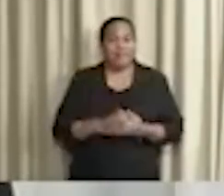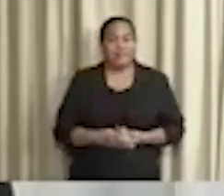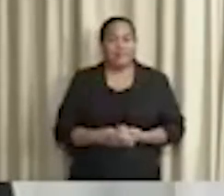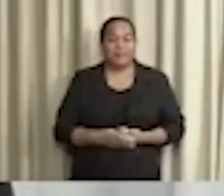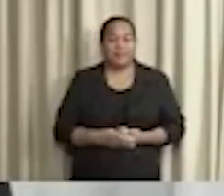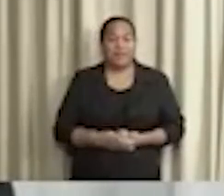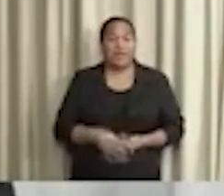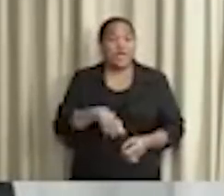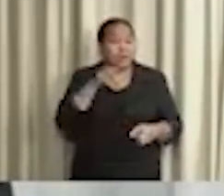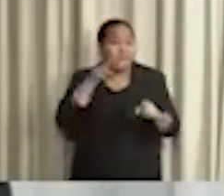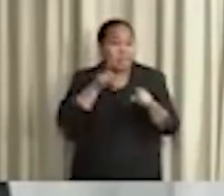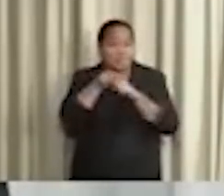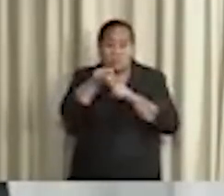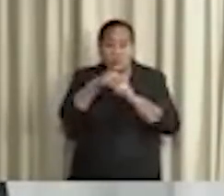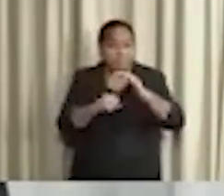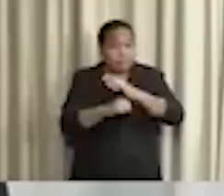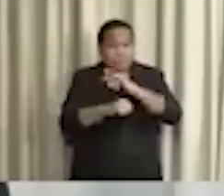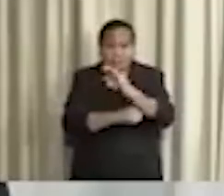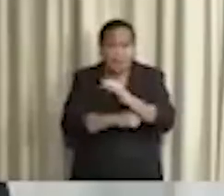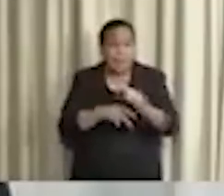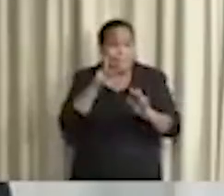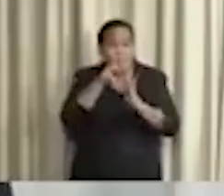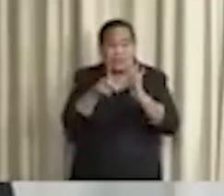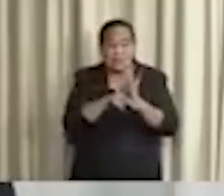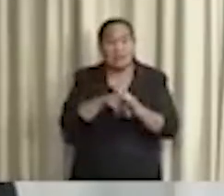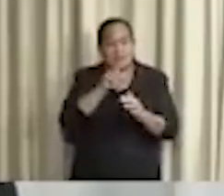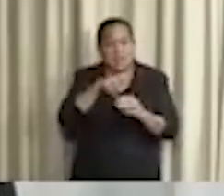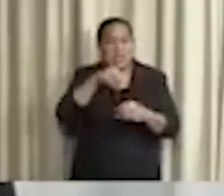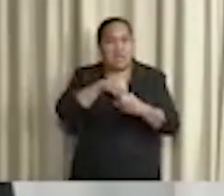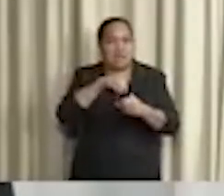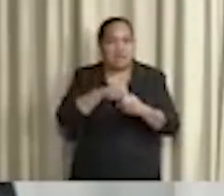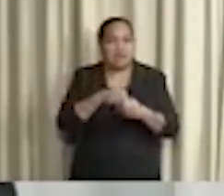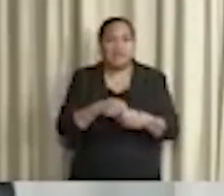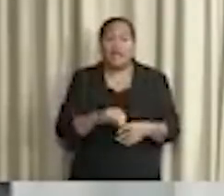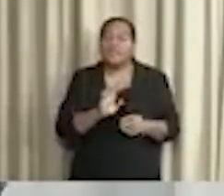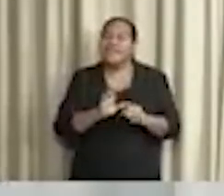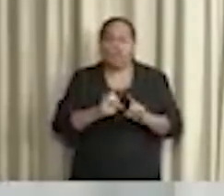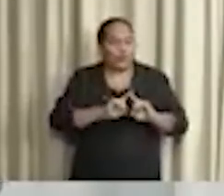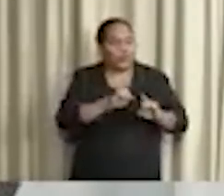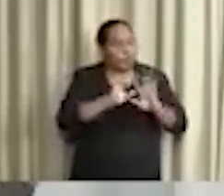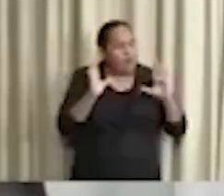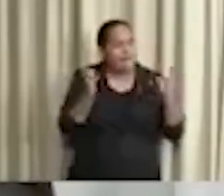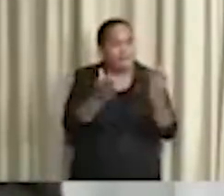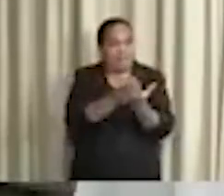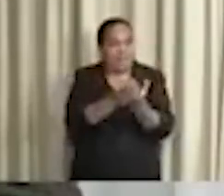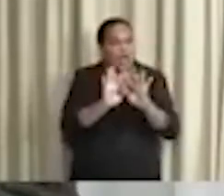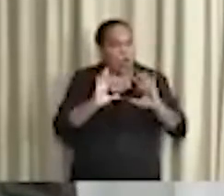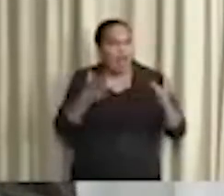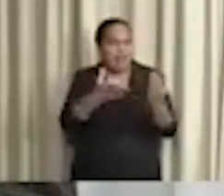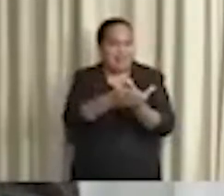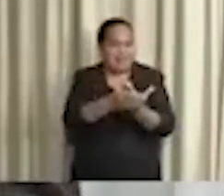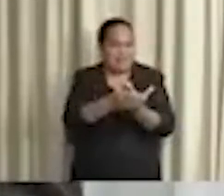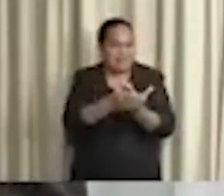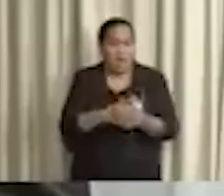fundamental principles of decision-making in Cabinet. It is a collective responsibility.